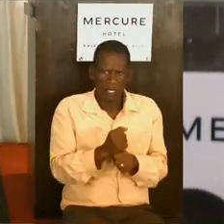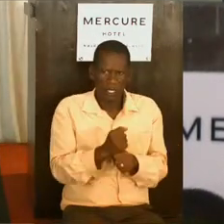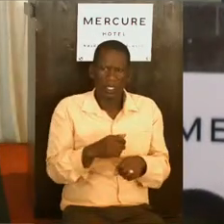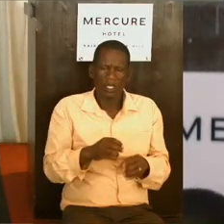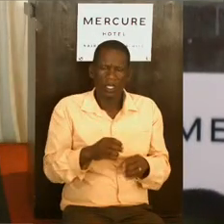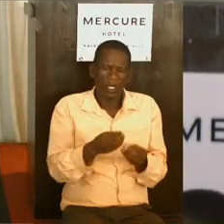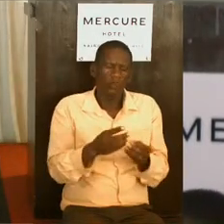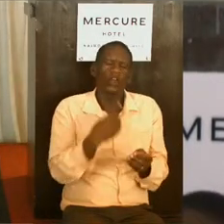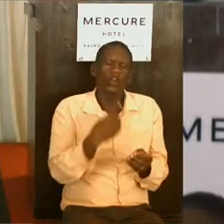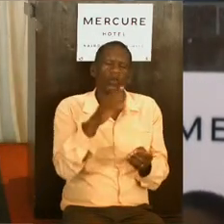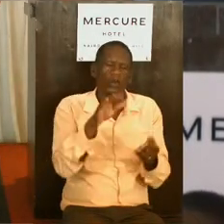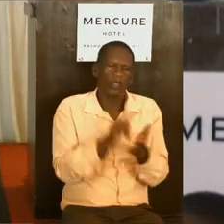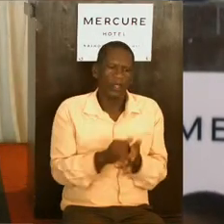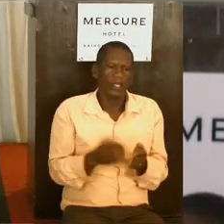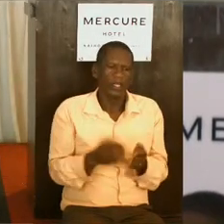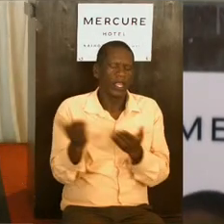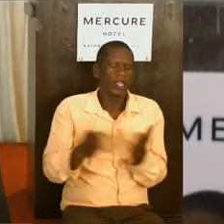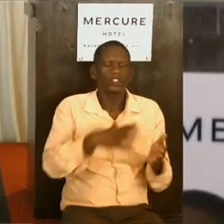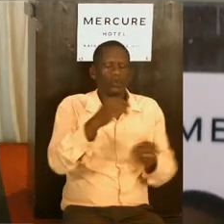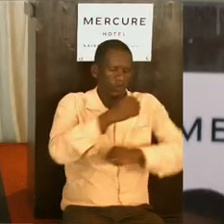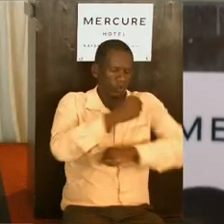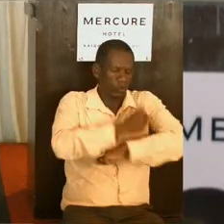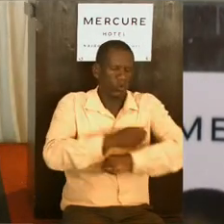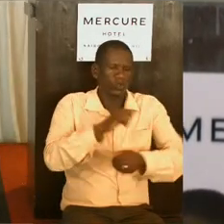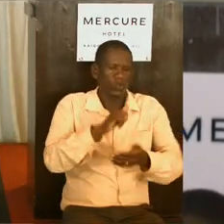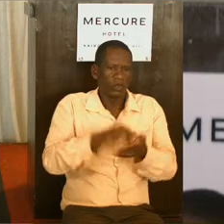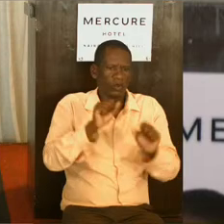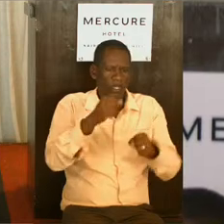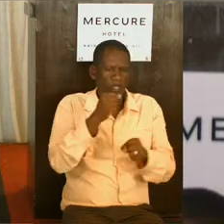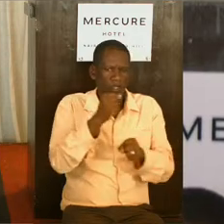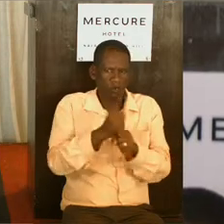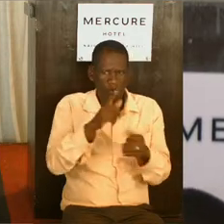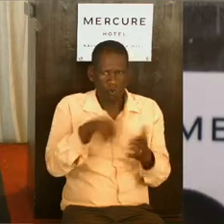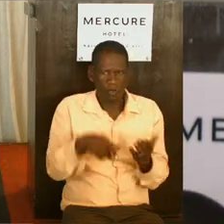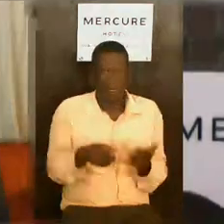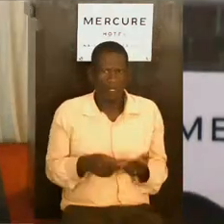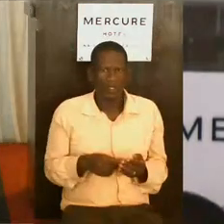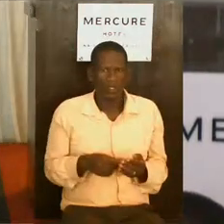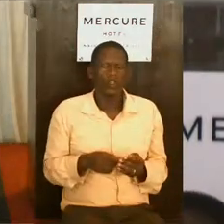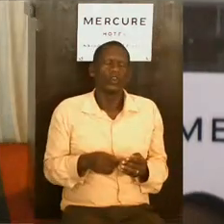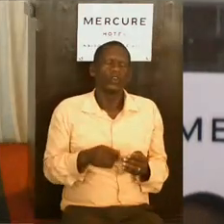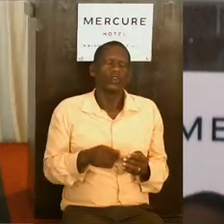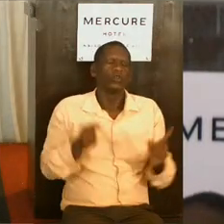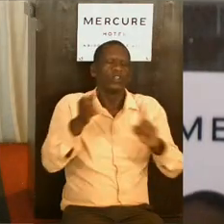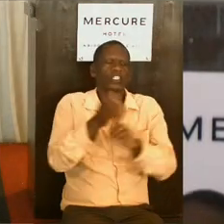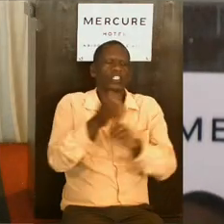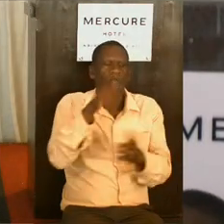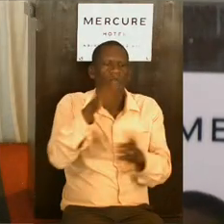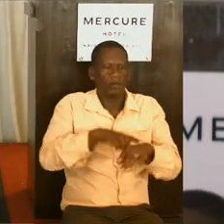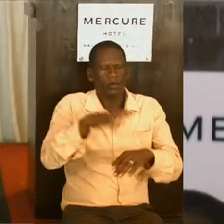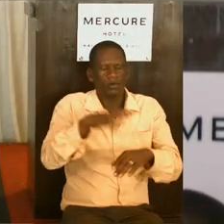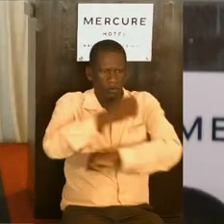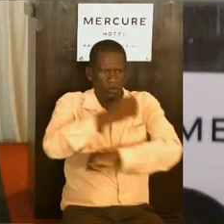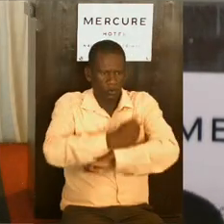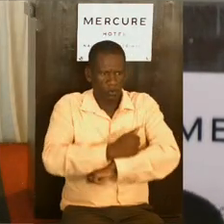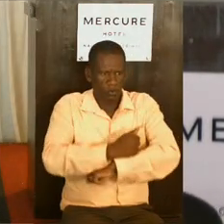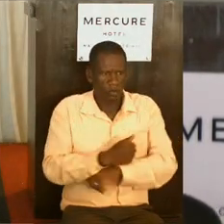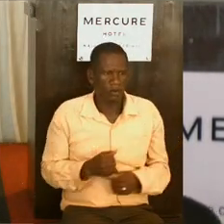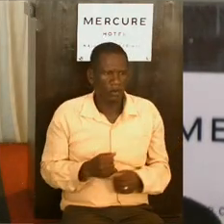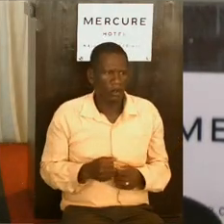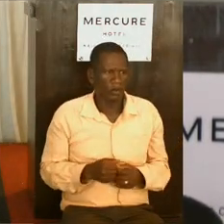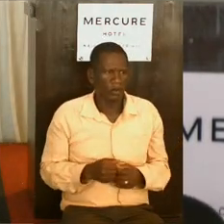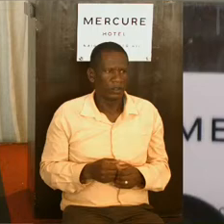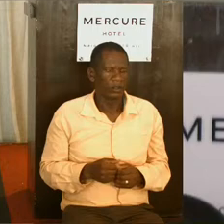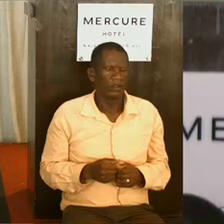you're being told that let's go to school so that you can do what what would what were you supposed to achieve once you've gone to school I just